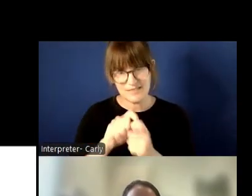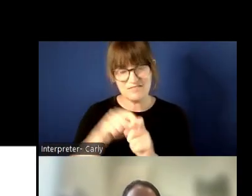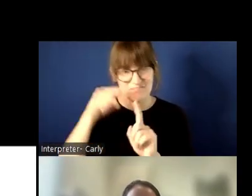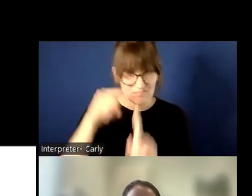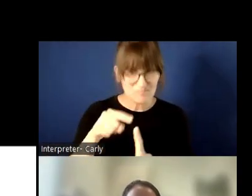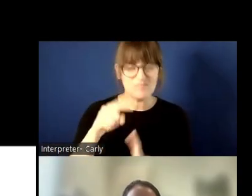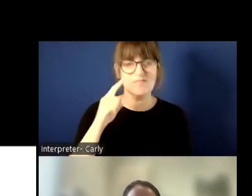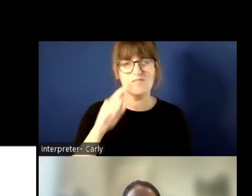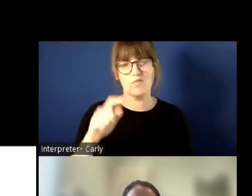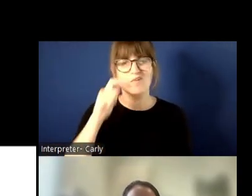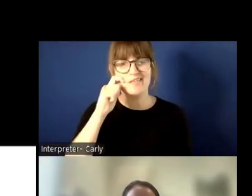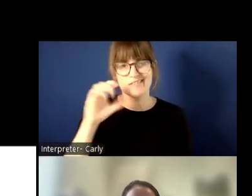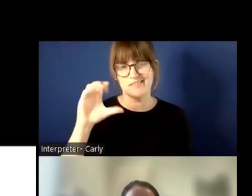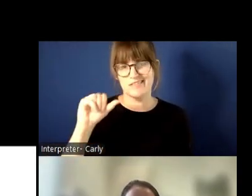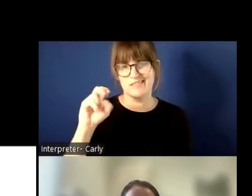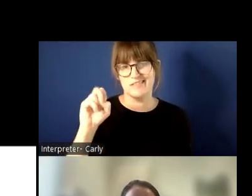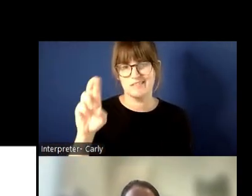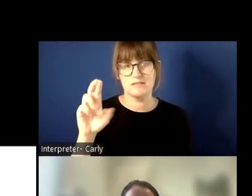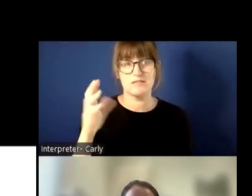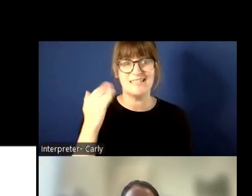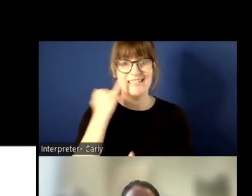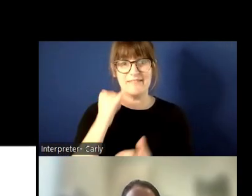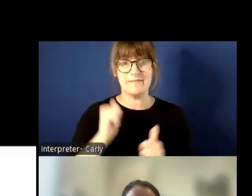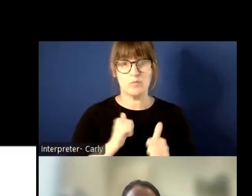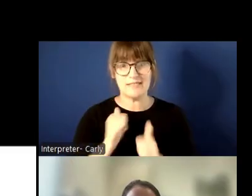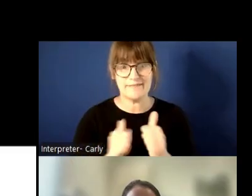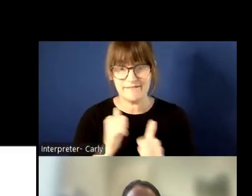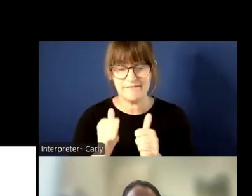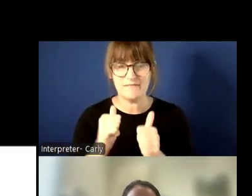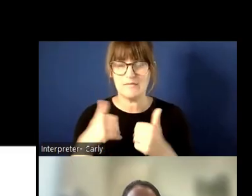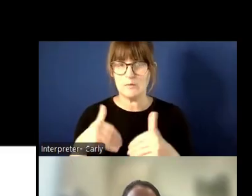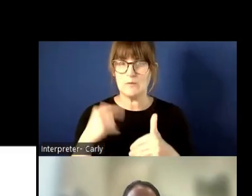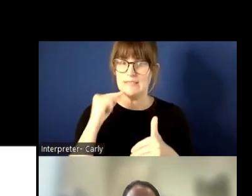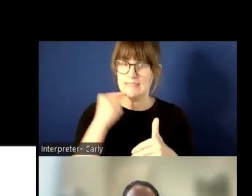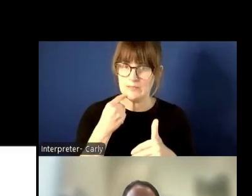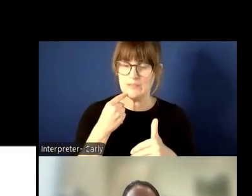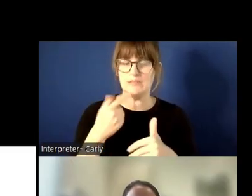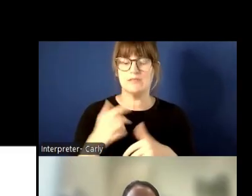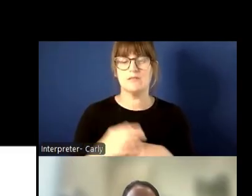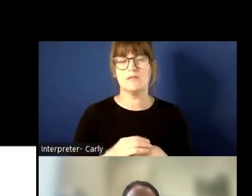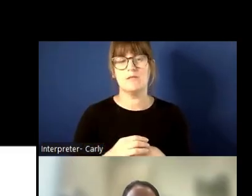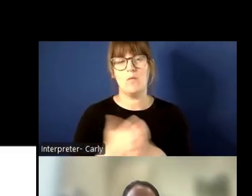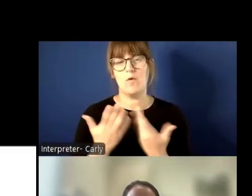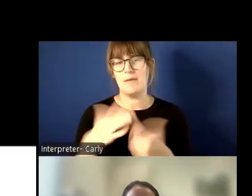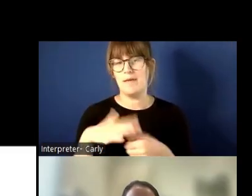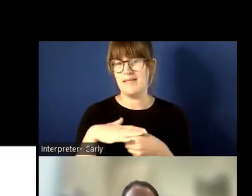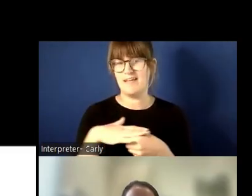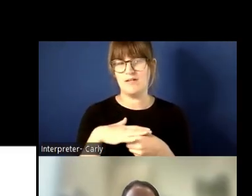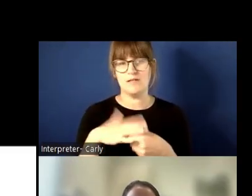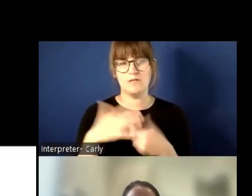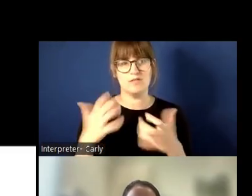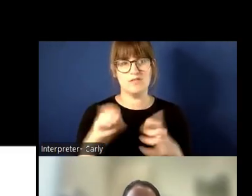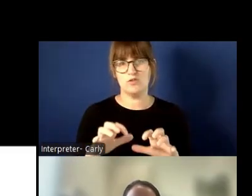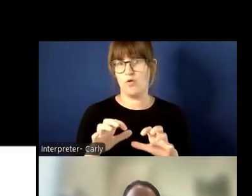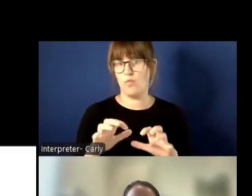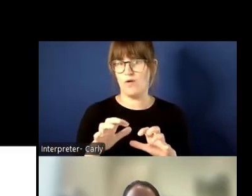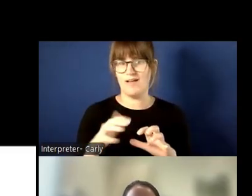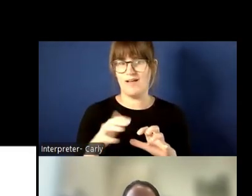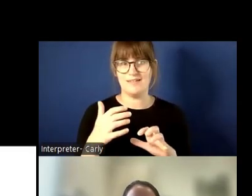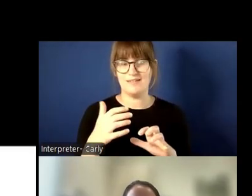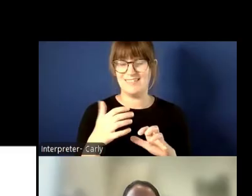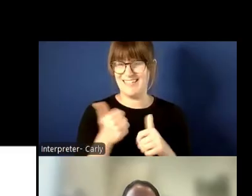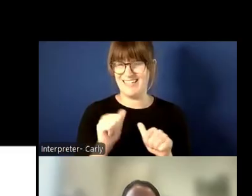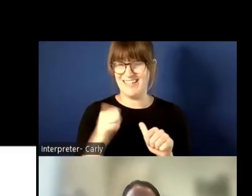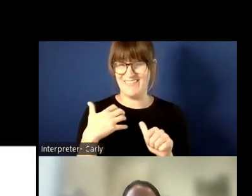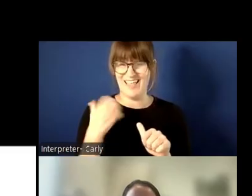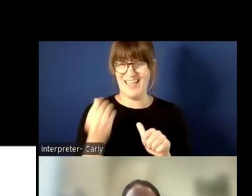for skin cancers that are either more aggressive or in areas where we really don't want to remove any extra healthy tissue. So that would